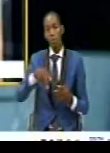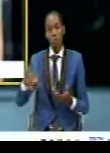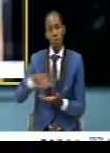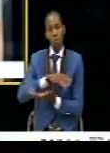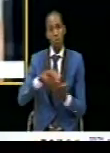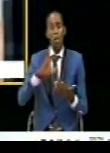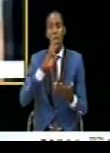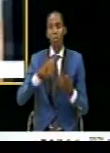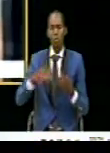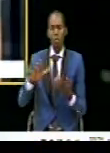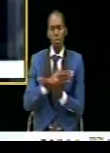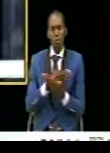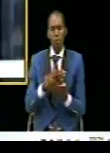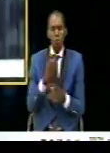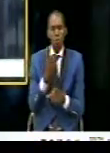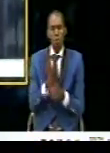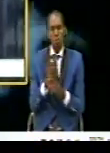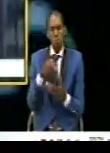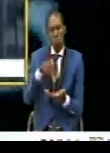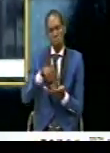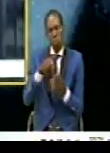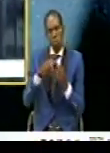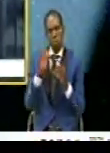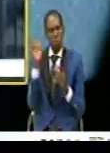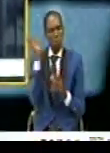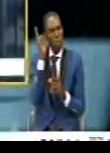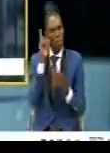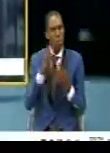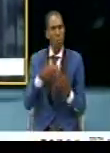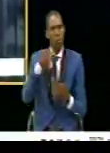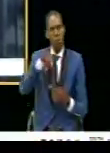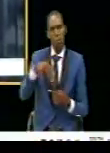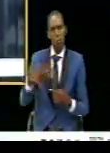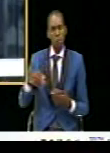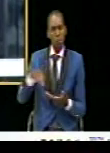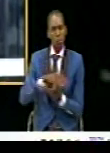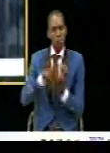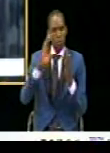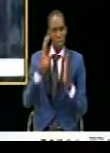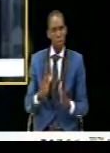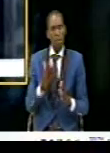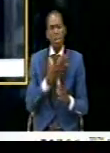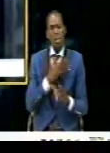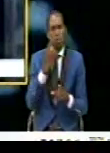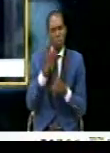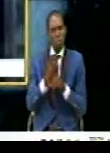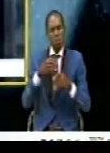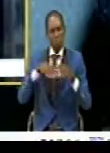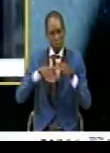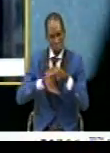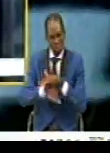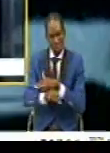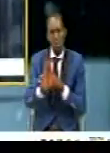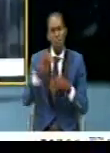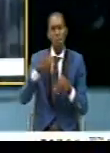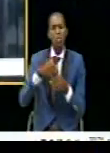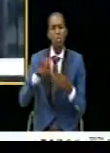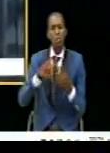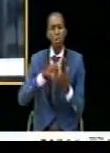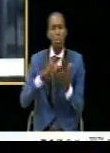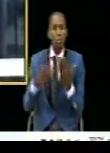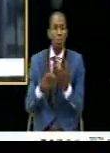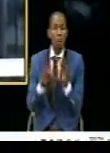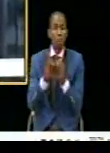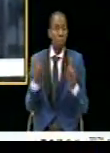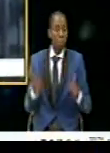that Port Harcourt choir are to minister. So I now went and listened to the ministration of the choir. So after the ministration of the